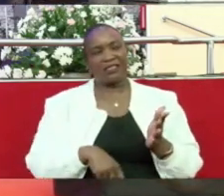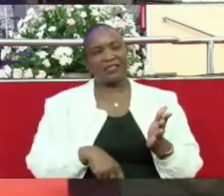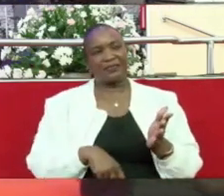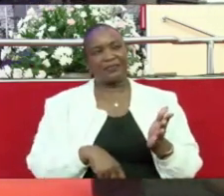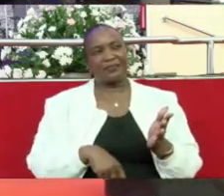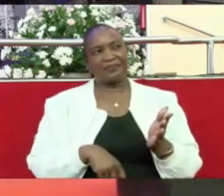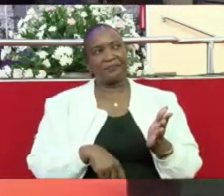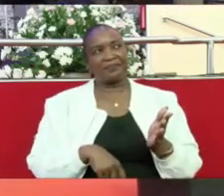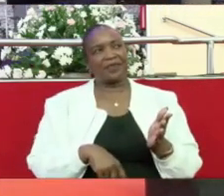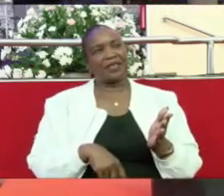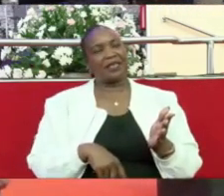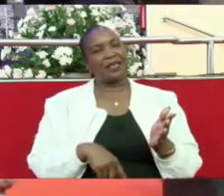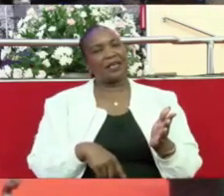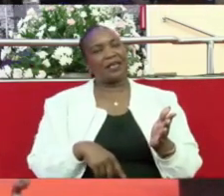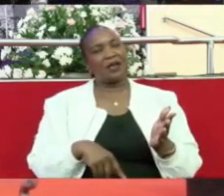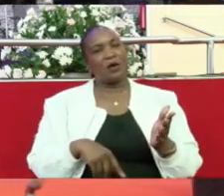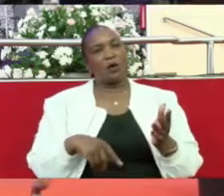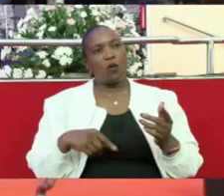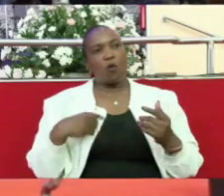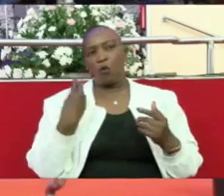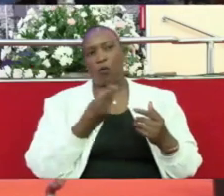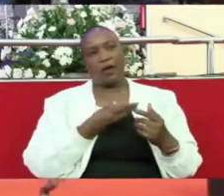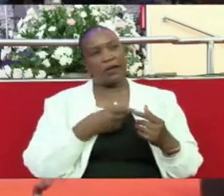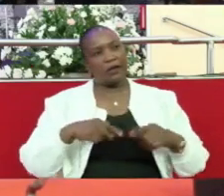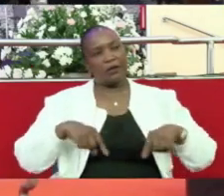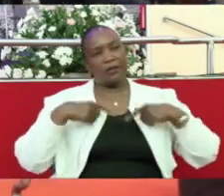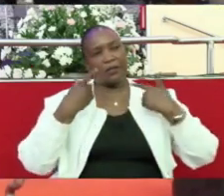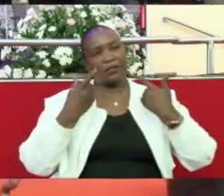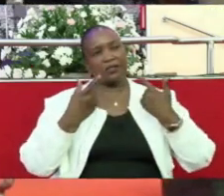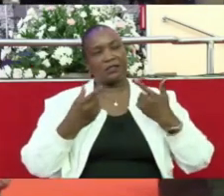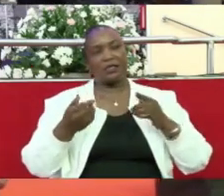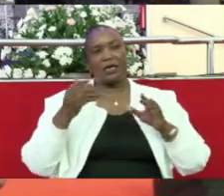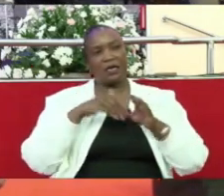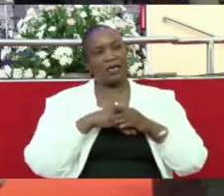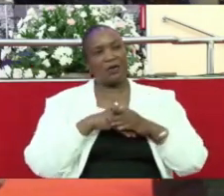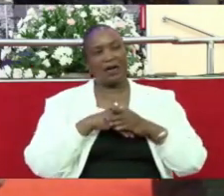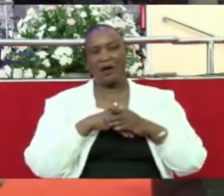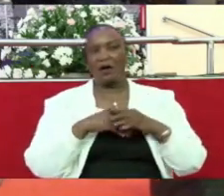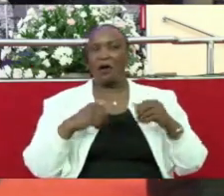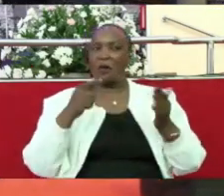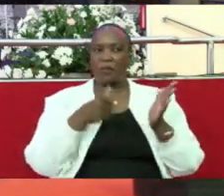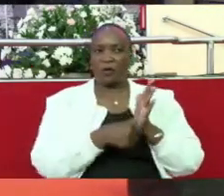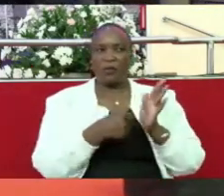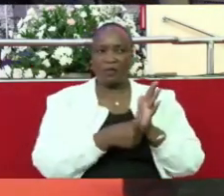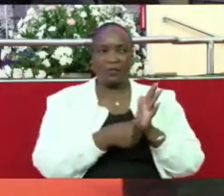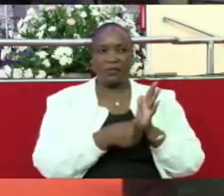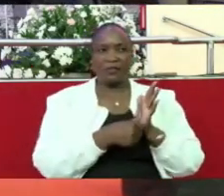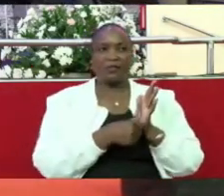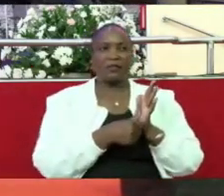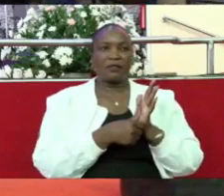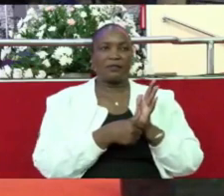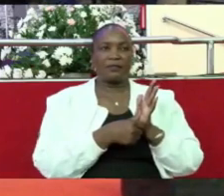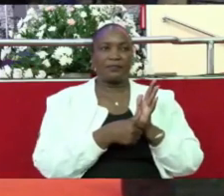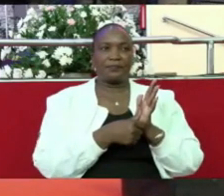huu. Humanly. Katika ubinadamu. In our circumstances. Katika hali zetu. When we feel lack. Tunahisi kukosa.